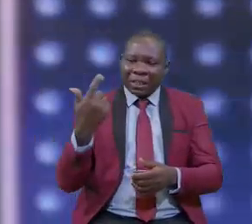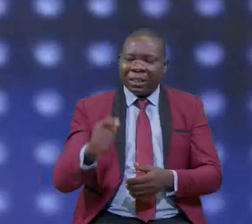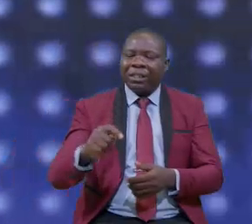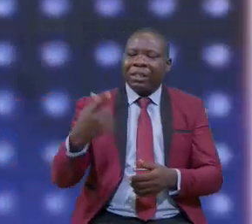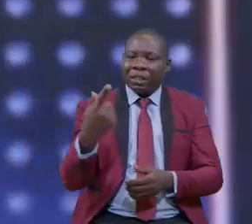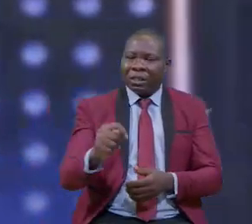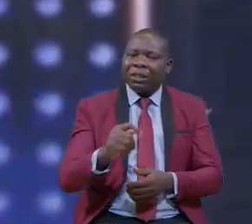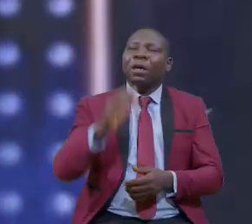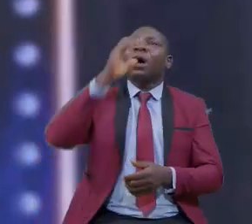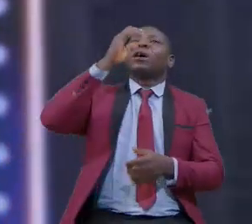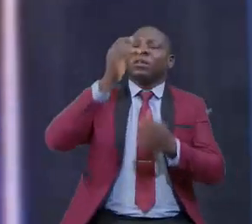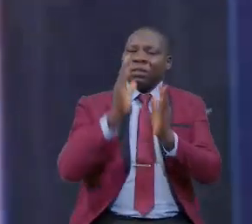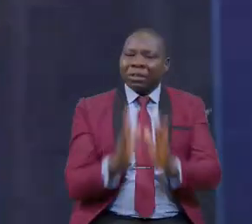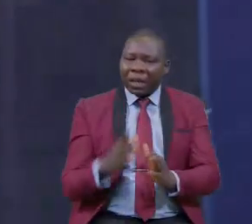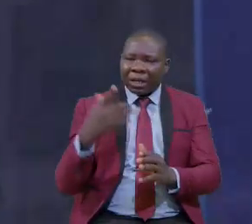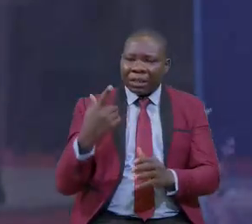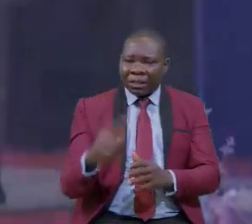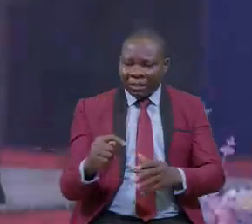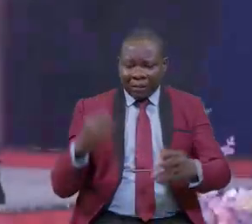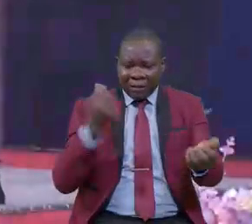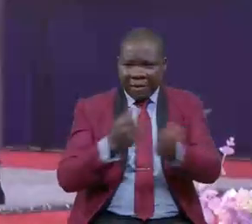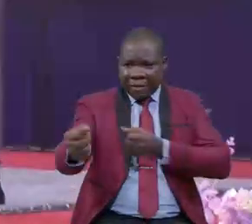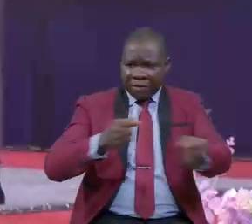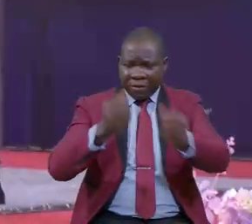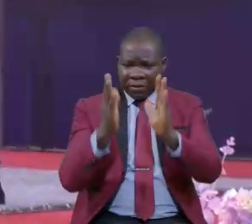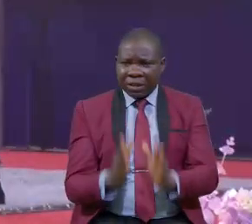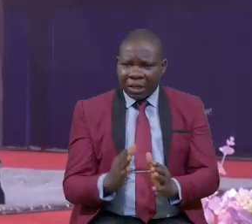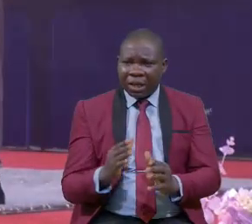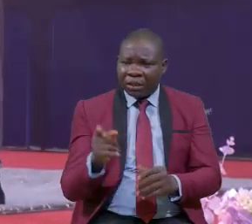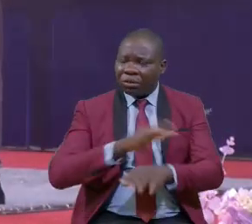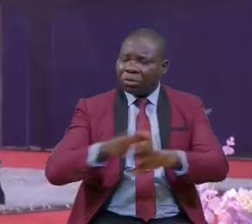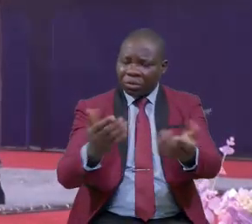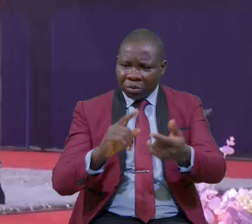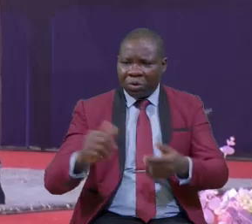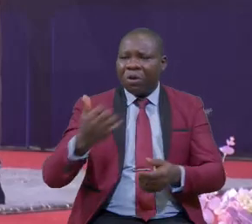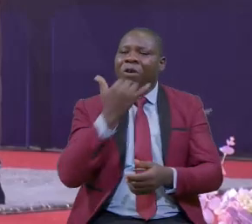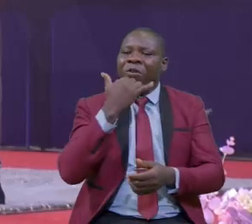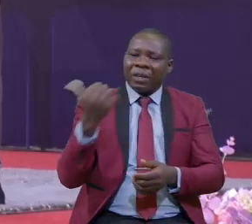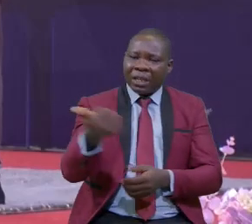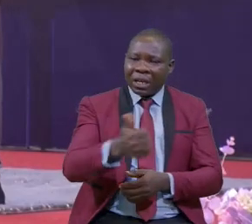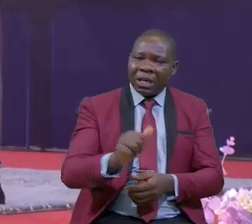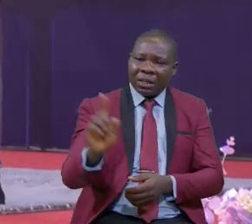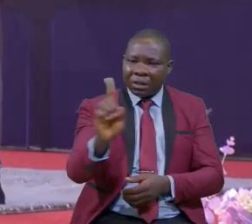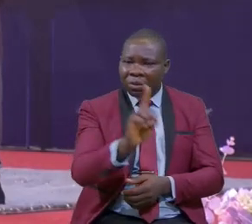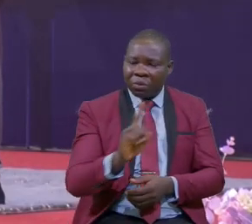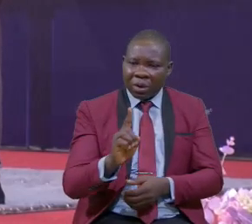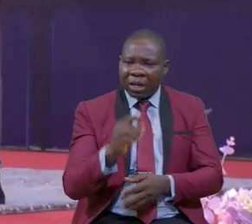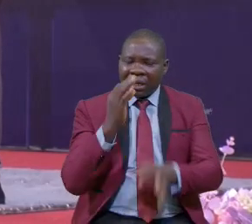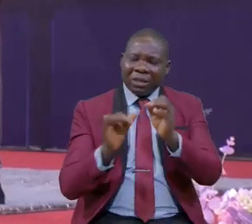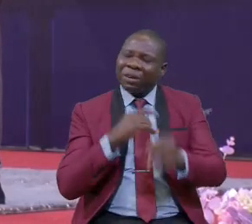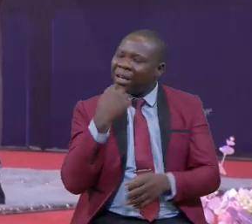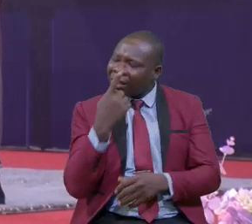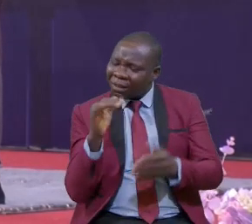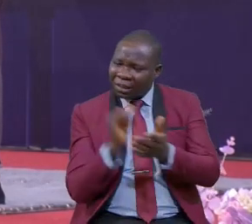the major thing here that if I say that, the people are going to be offended and the people will